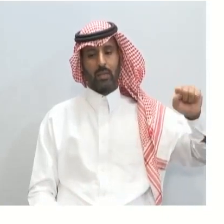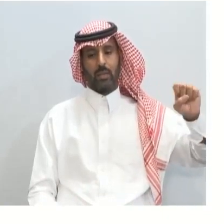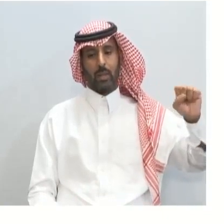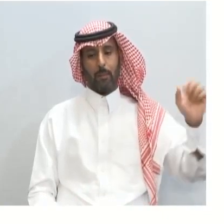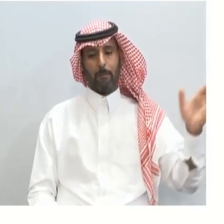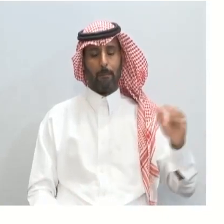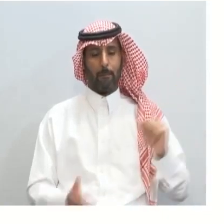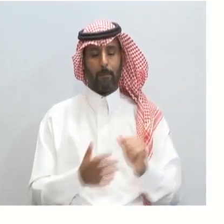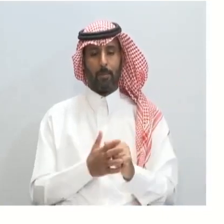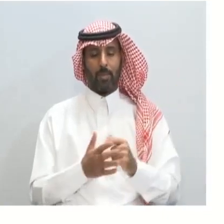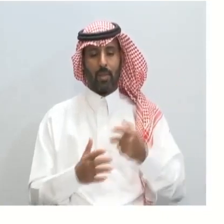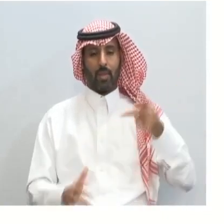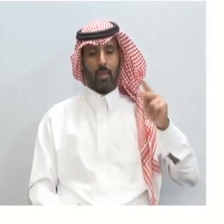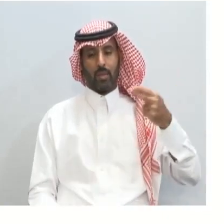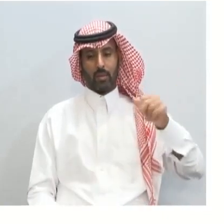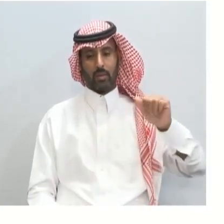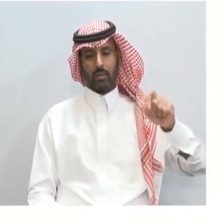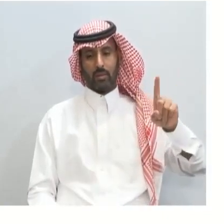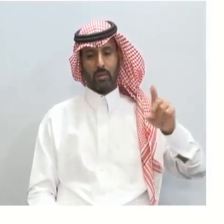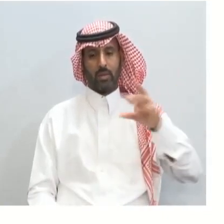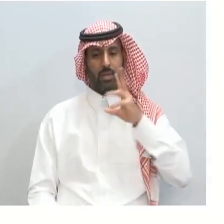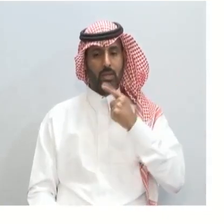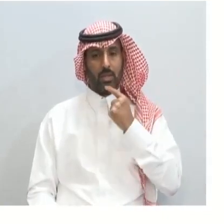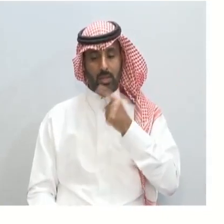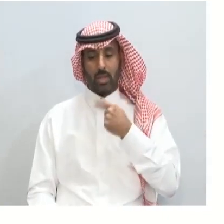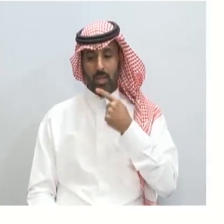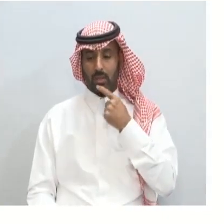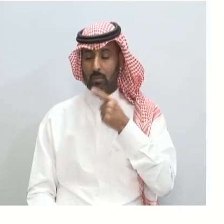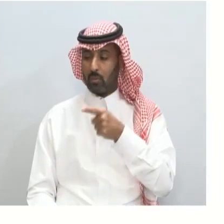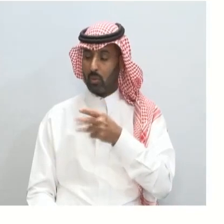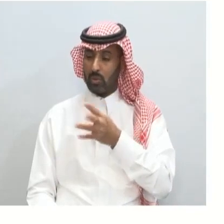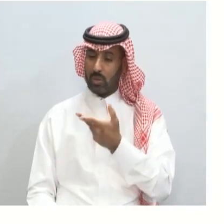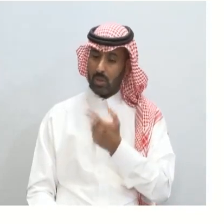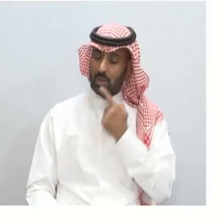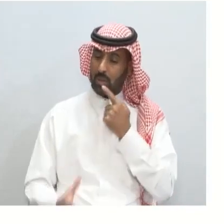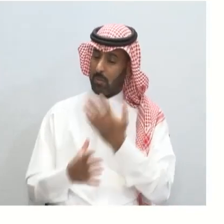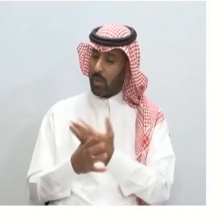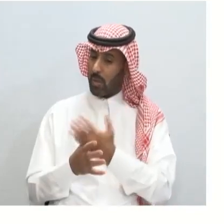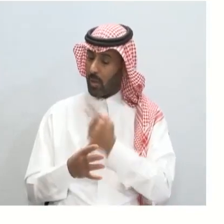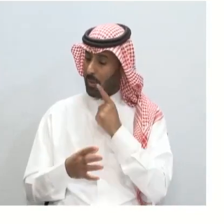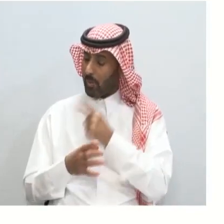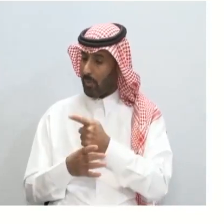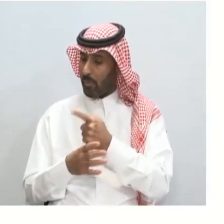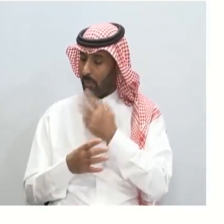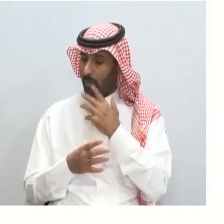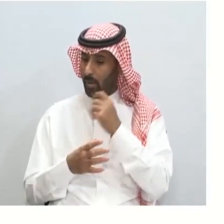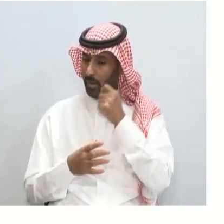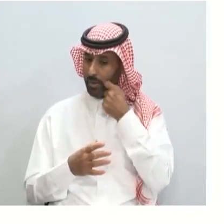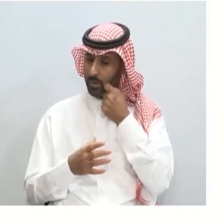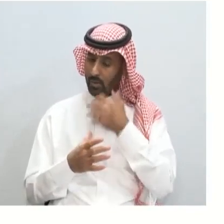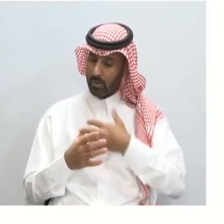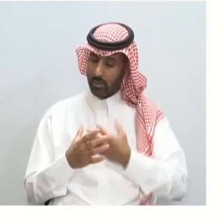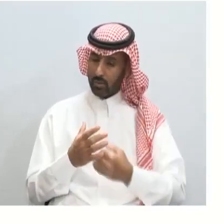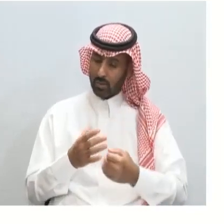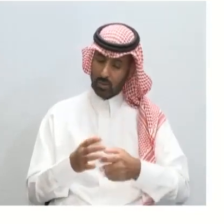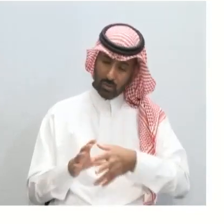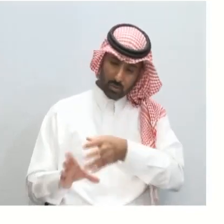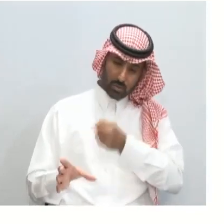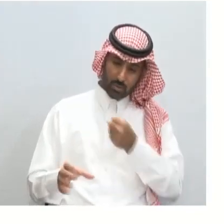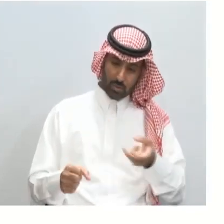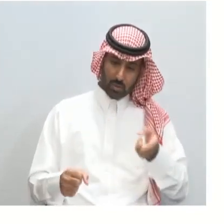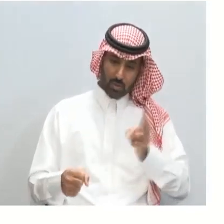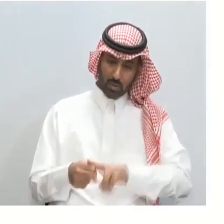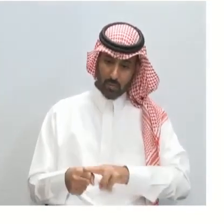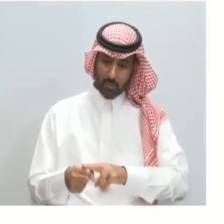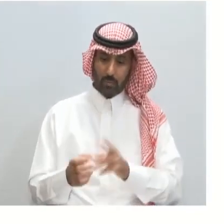Yes, Khalid says this because he thinks the boy will probably steal again, and that the expression